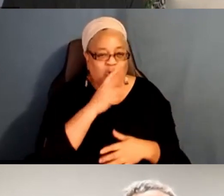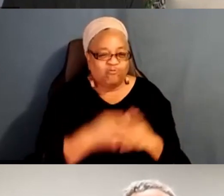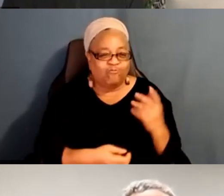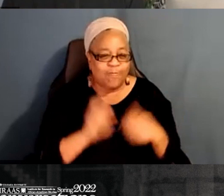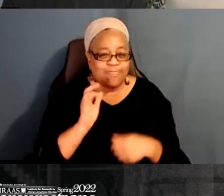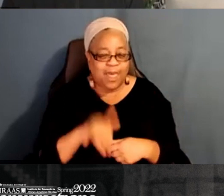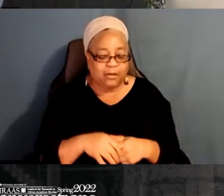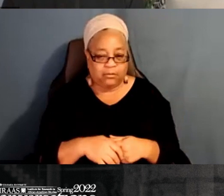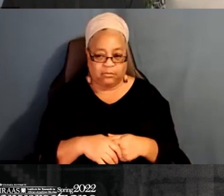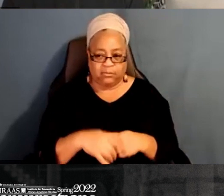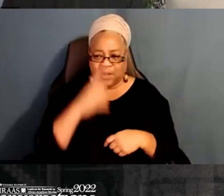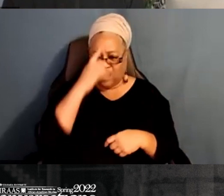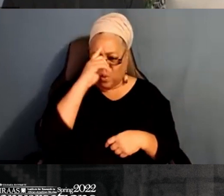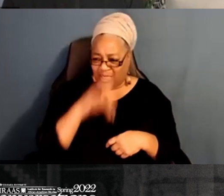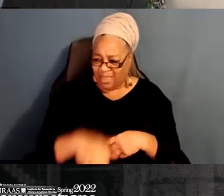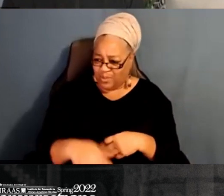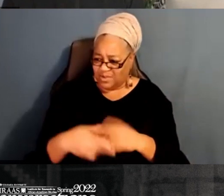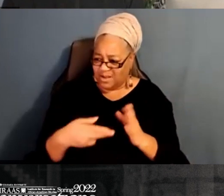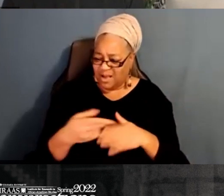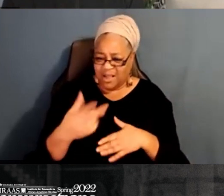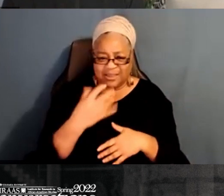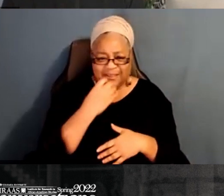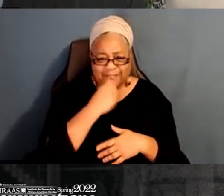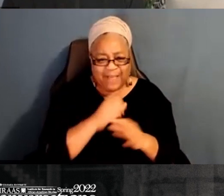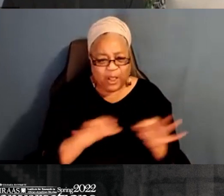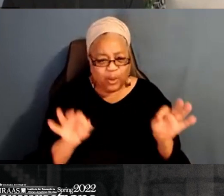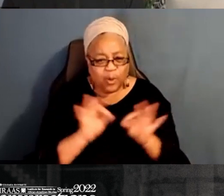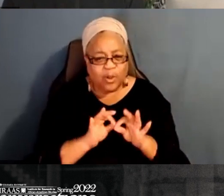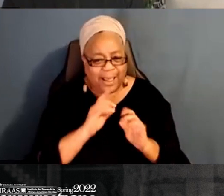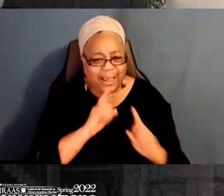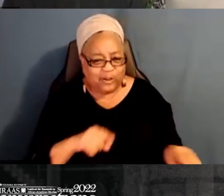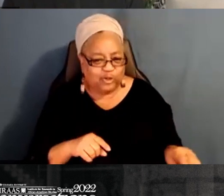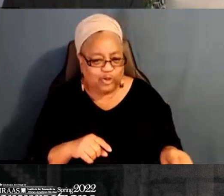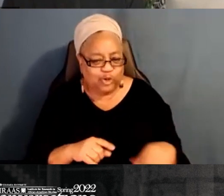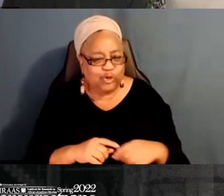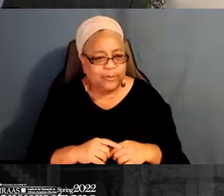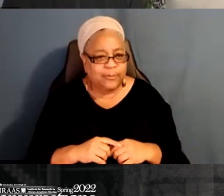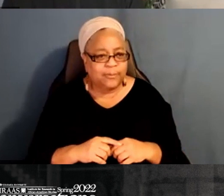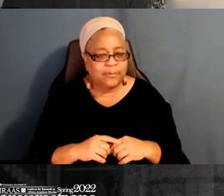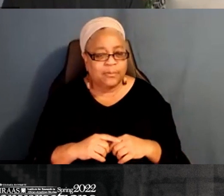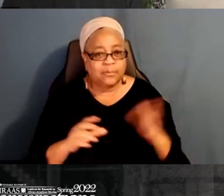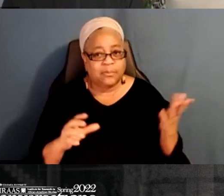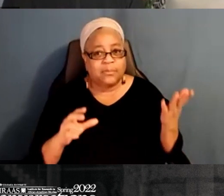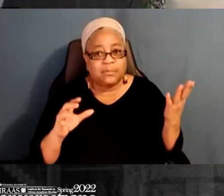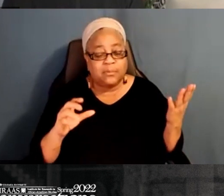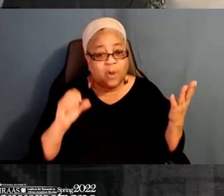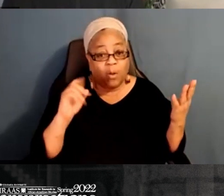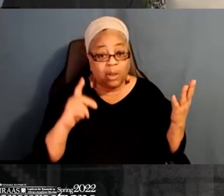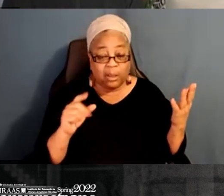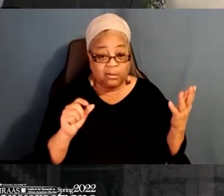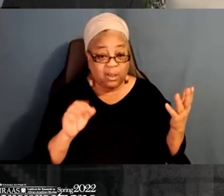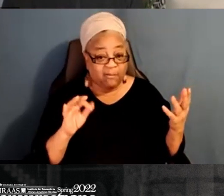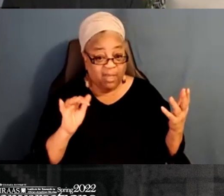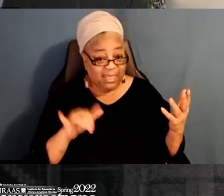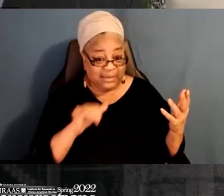the most honest and valuable answer one could ever give, which is, okay, what if that's not my